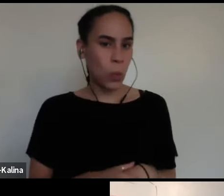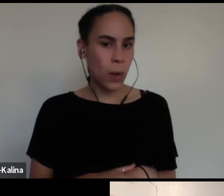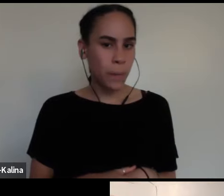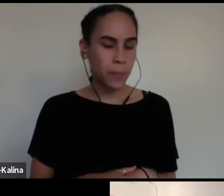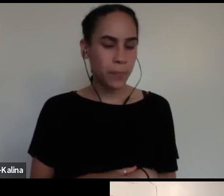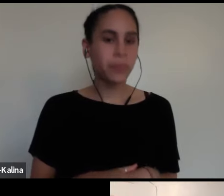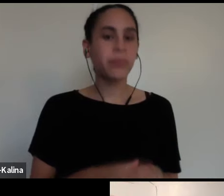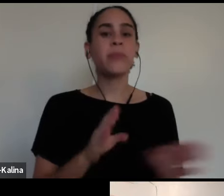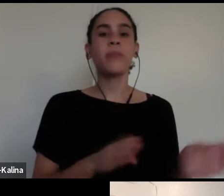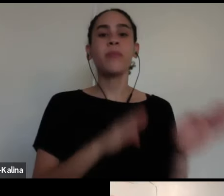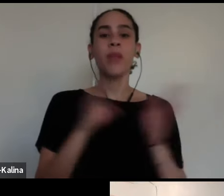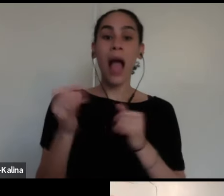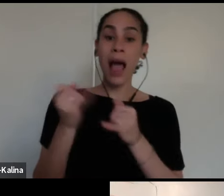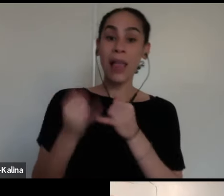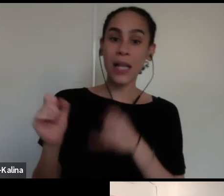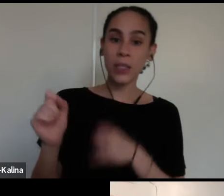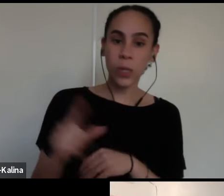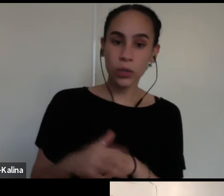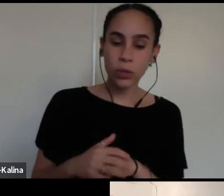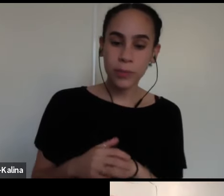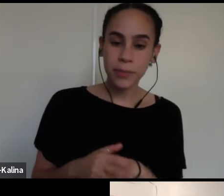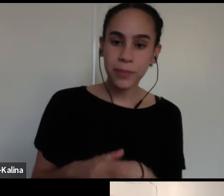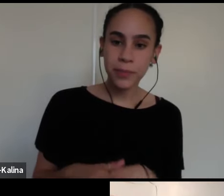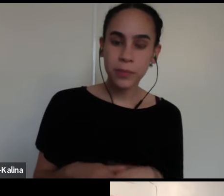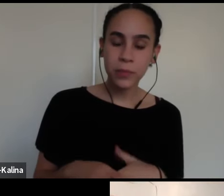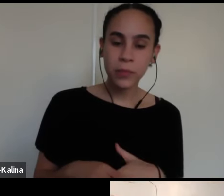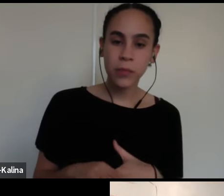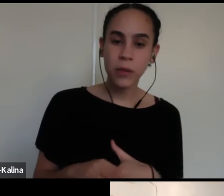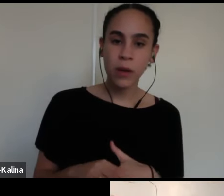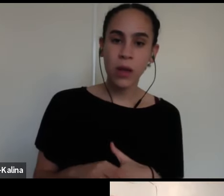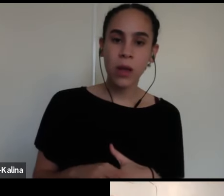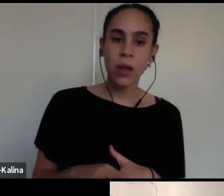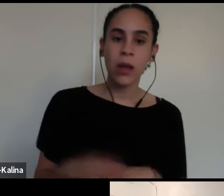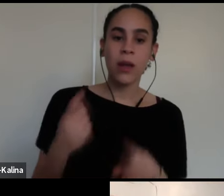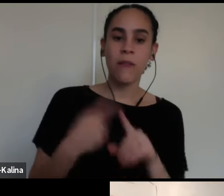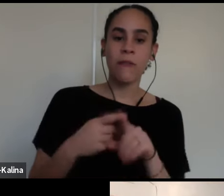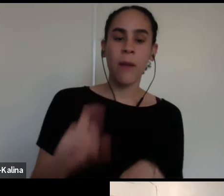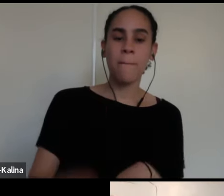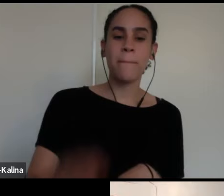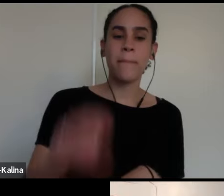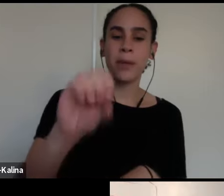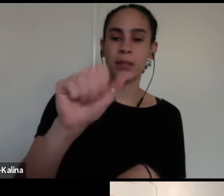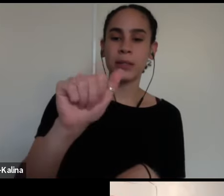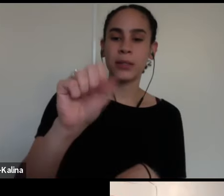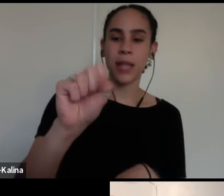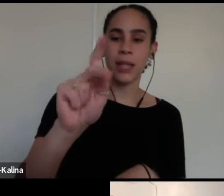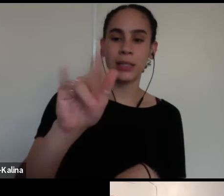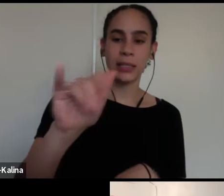Last question here is from Saskia.